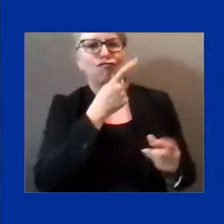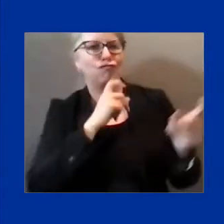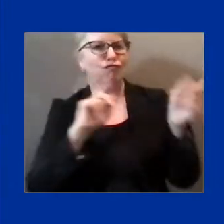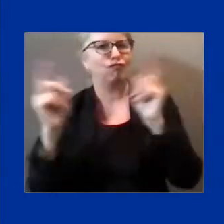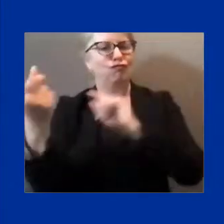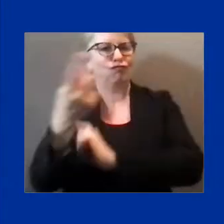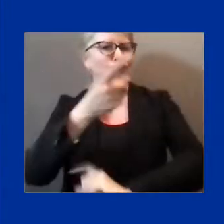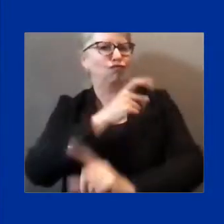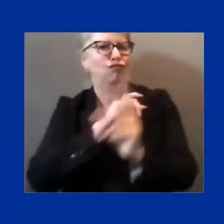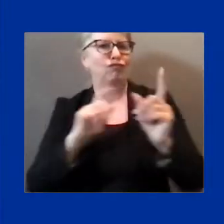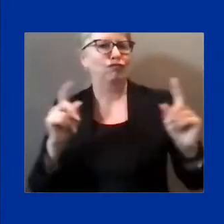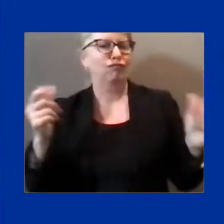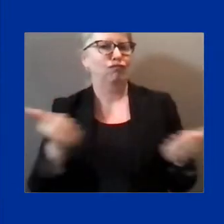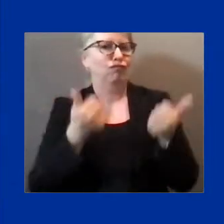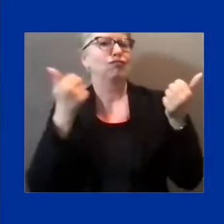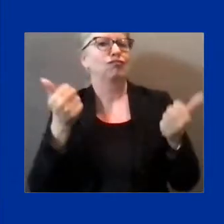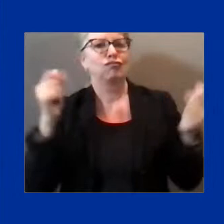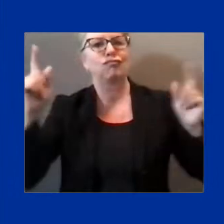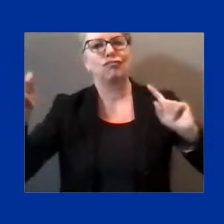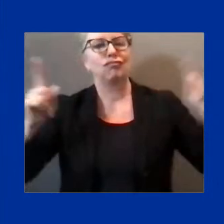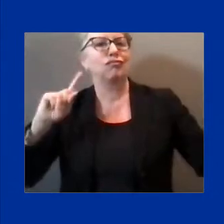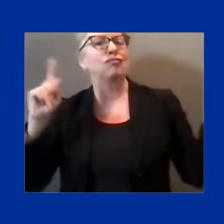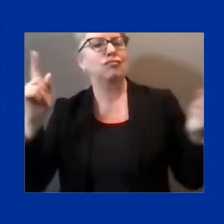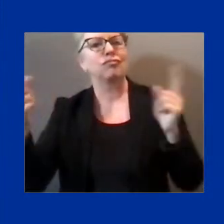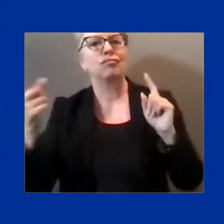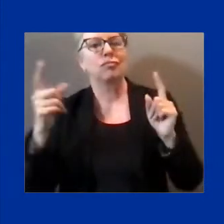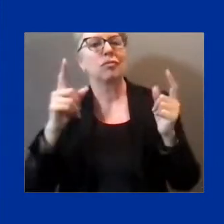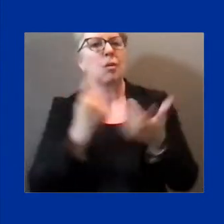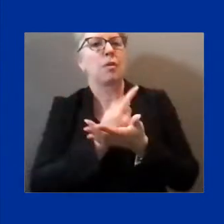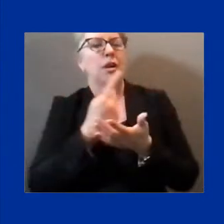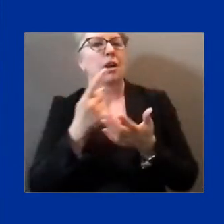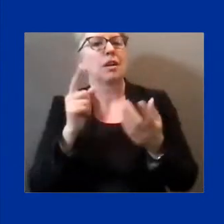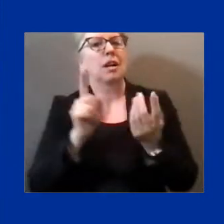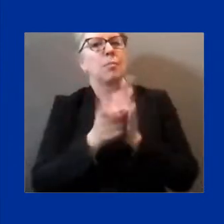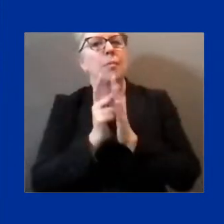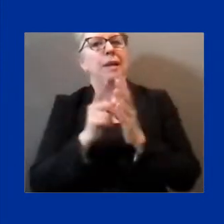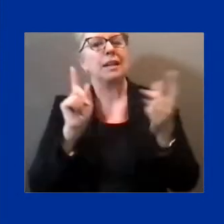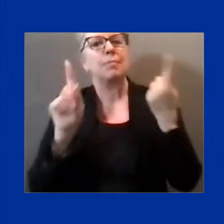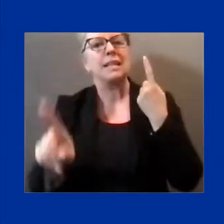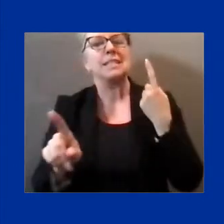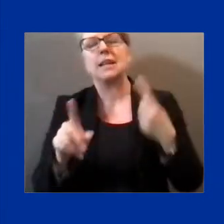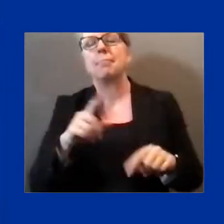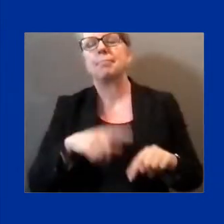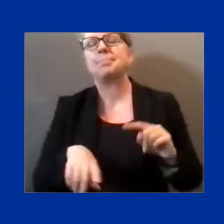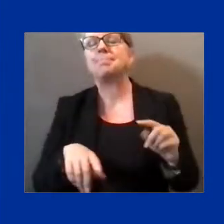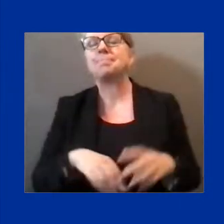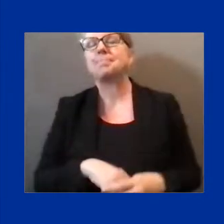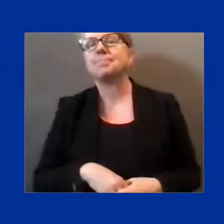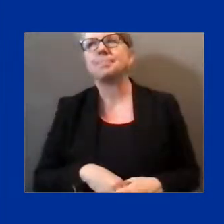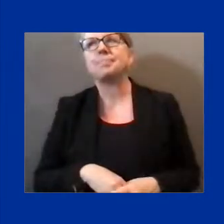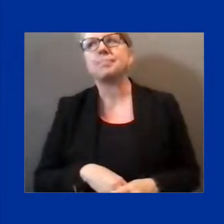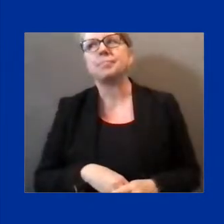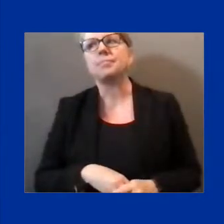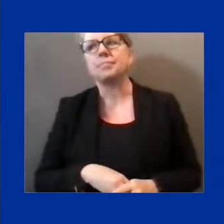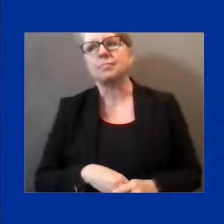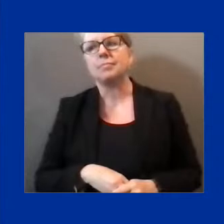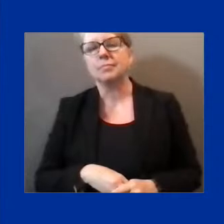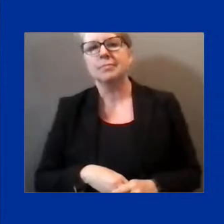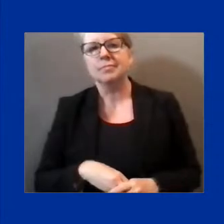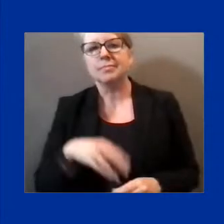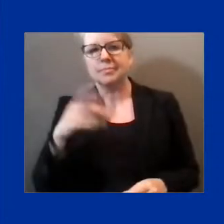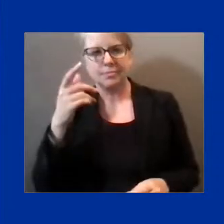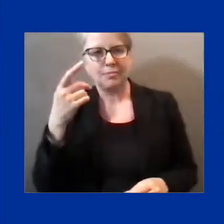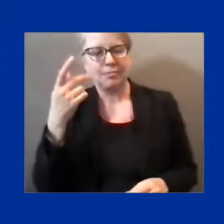other and have distancing and just be a momentary passing. But really we're seeing the